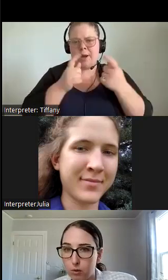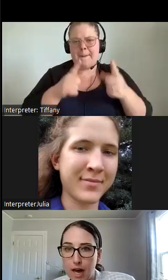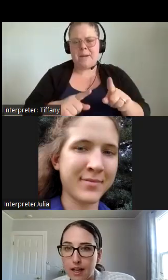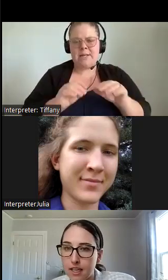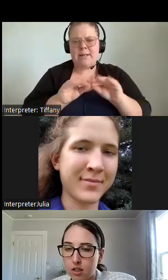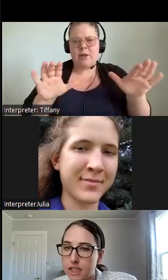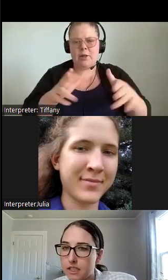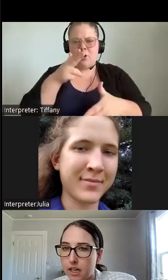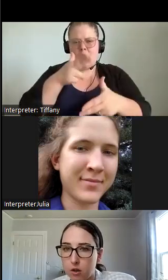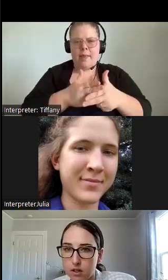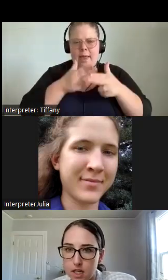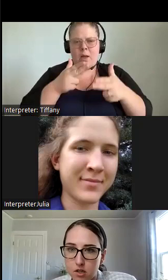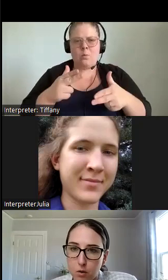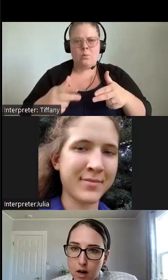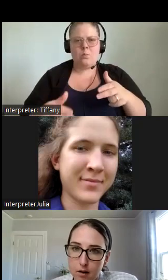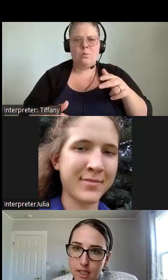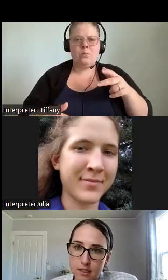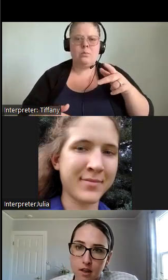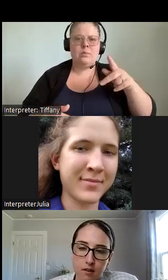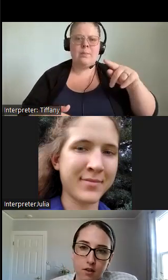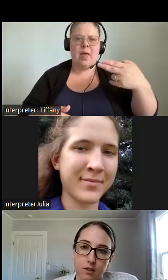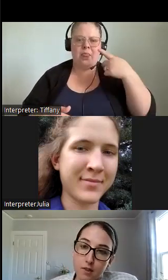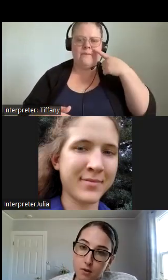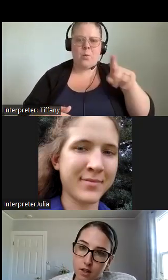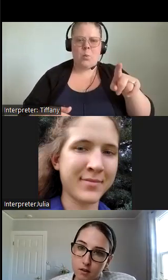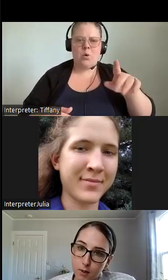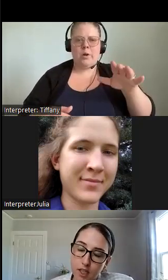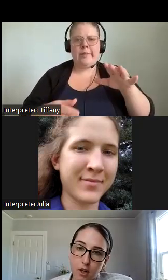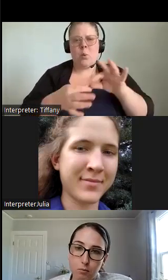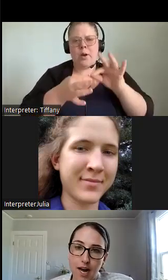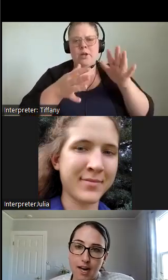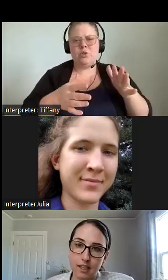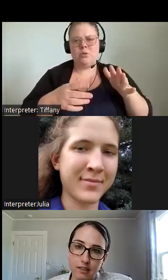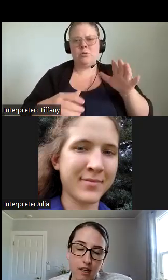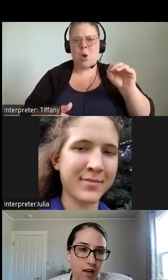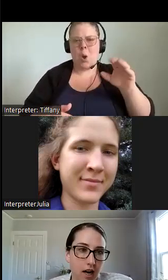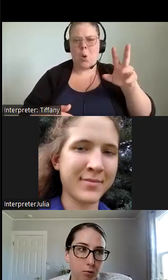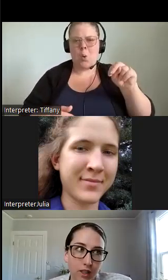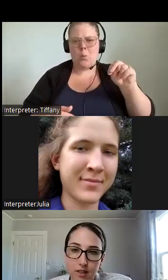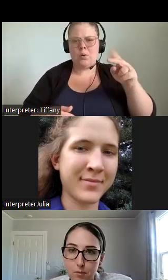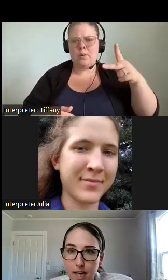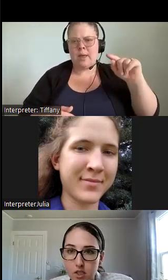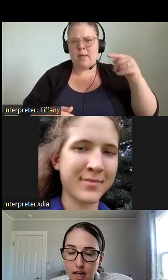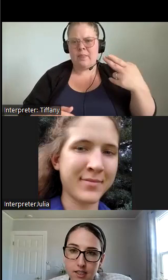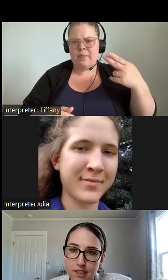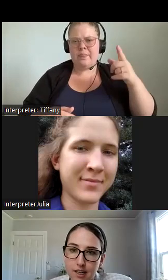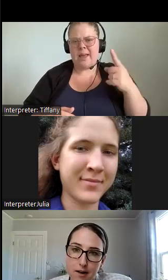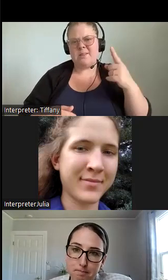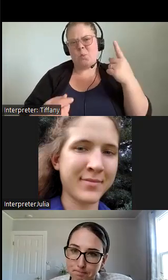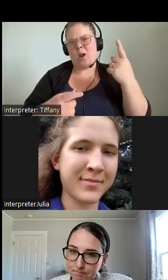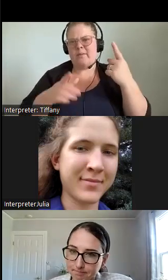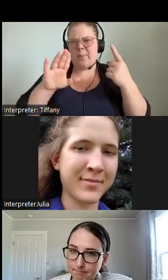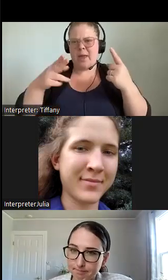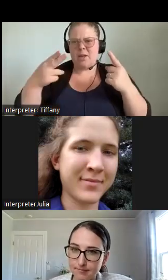out own path here in these care coordination requirements. For those of you that are familiar, own path is one of the BHA's